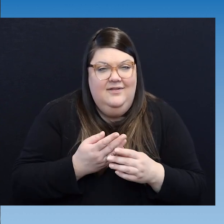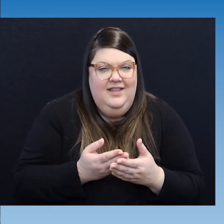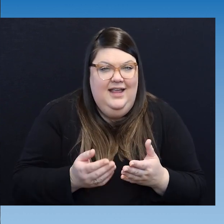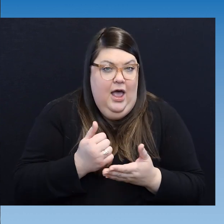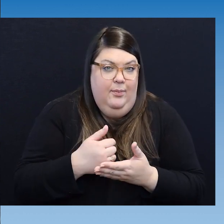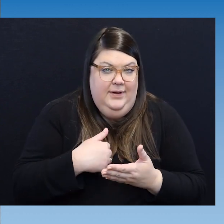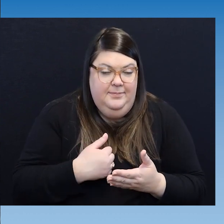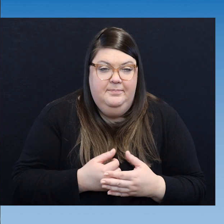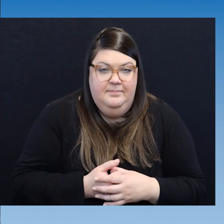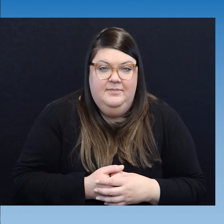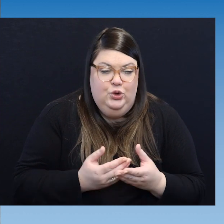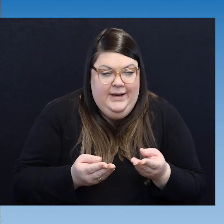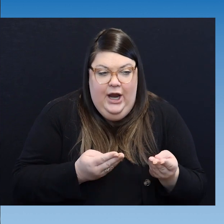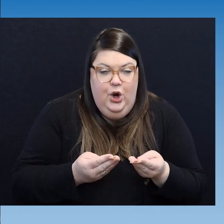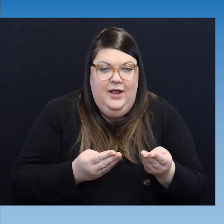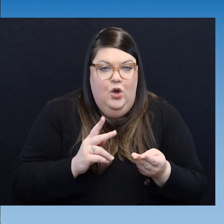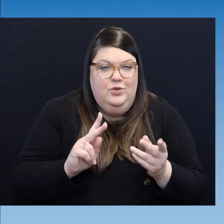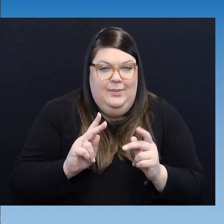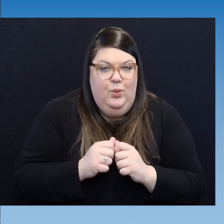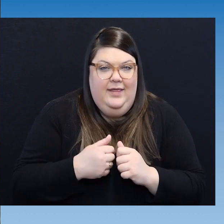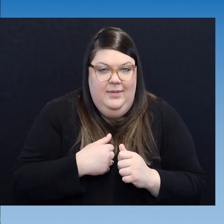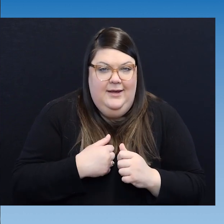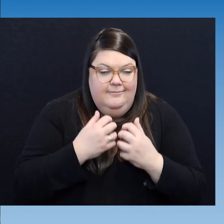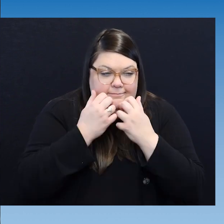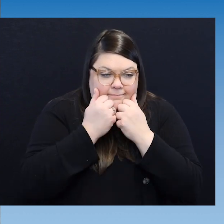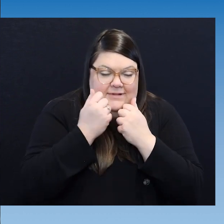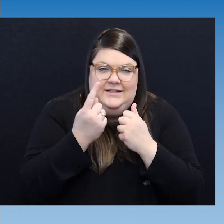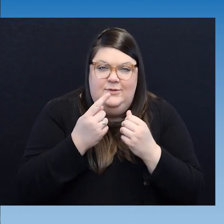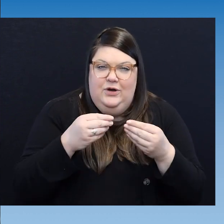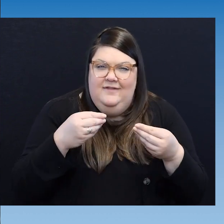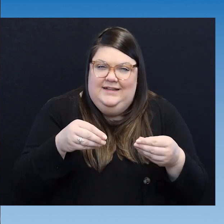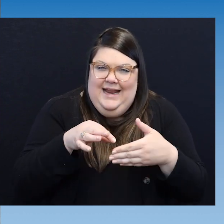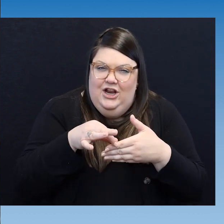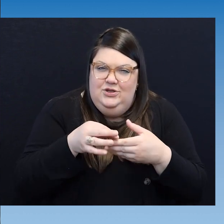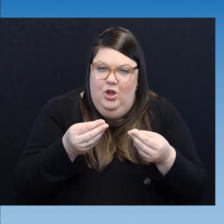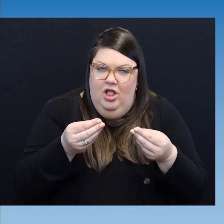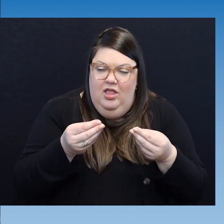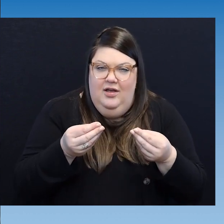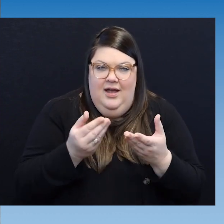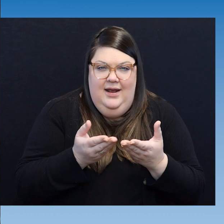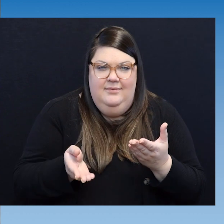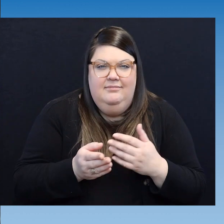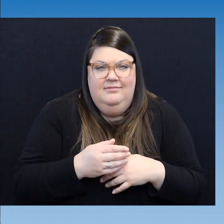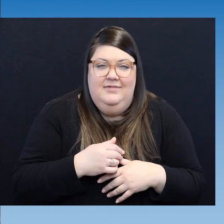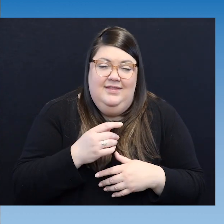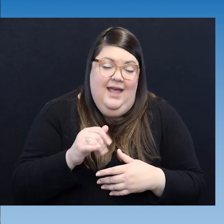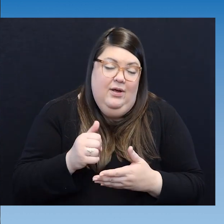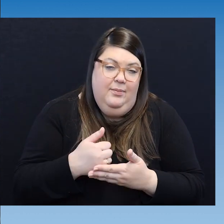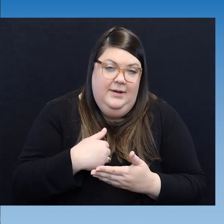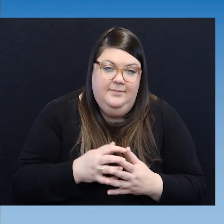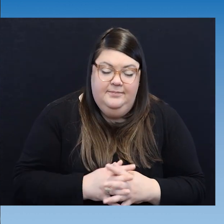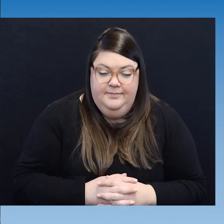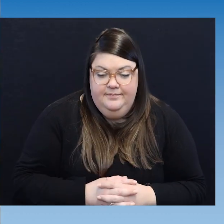helpful to me, to carry those people with me in some sort of tangible item. And I found that to be very